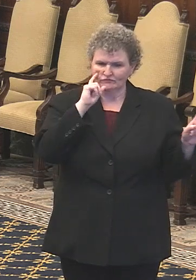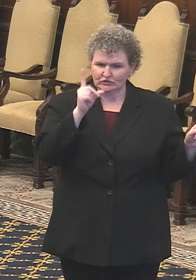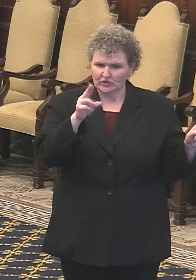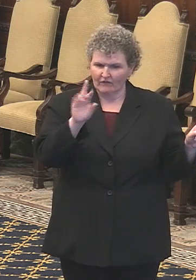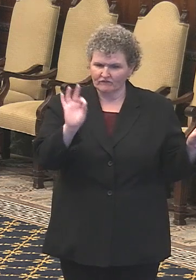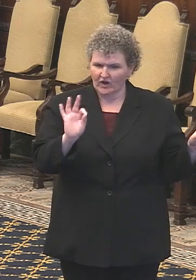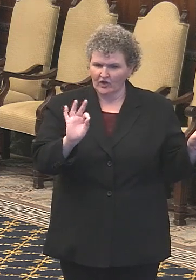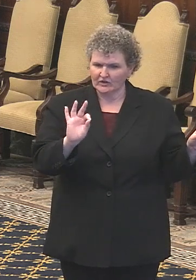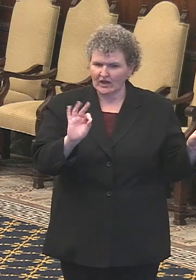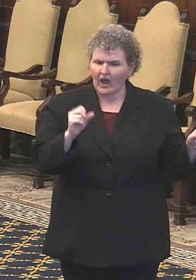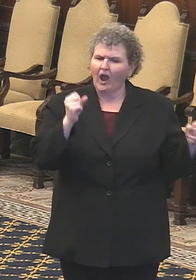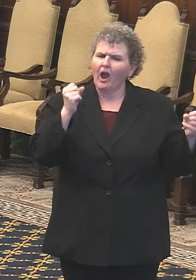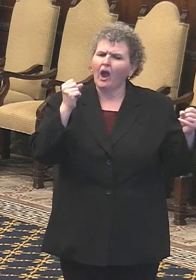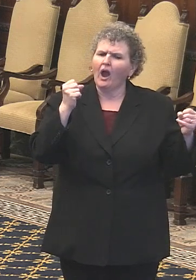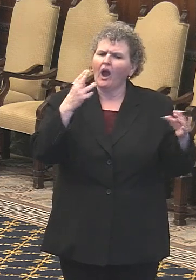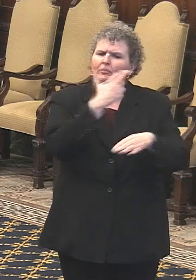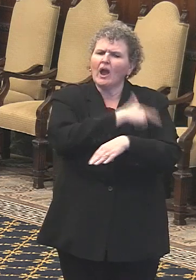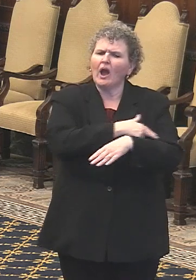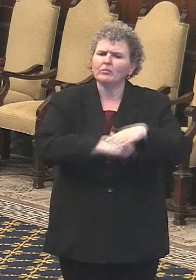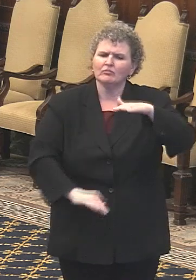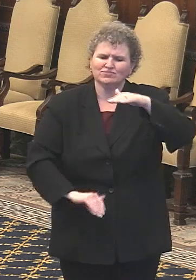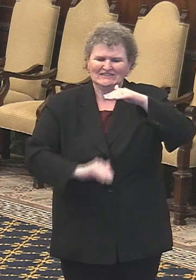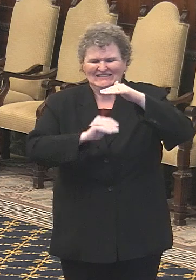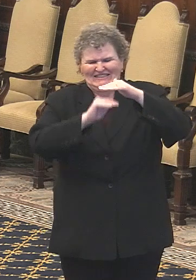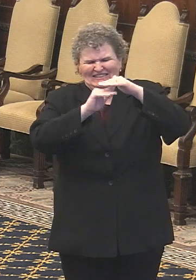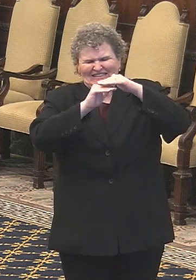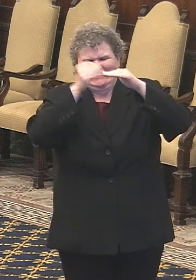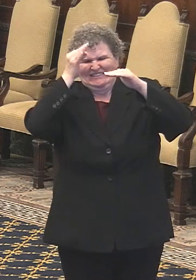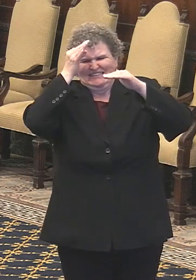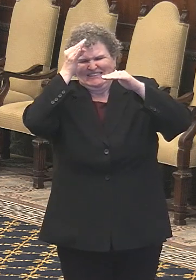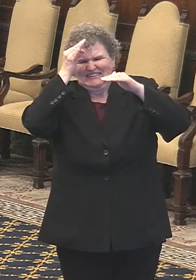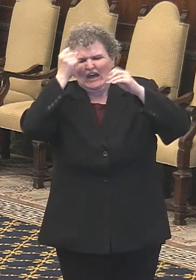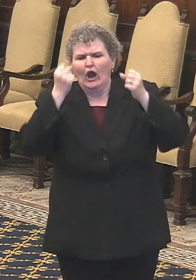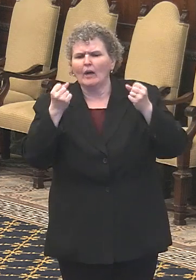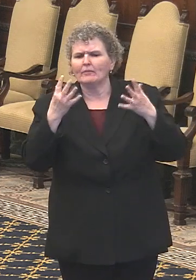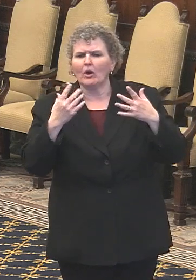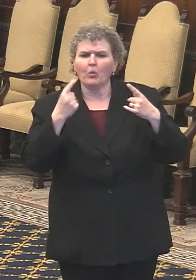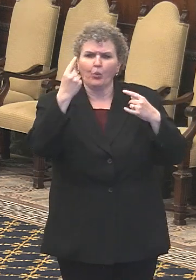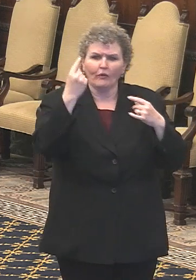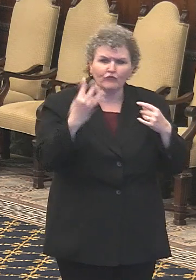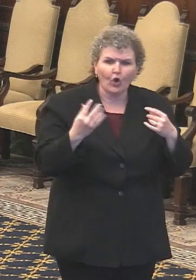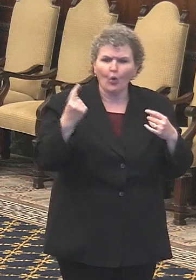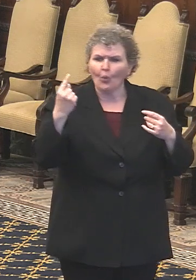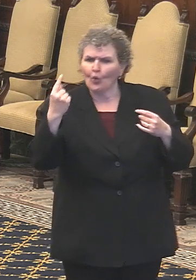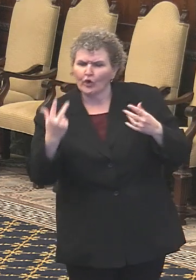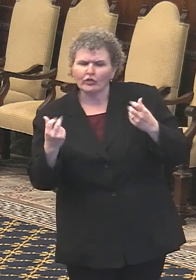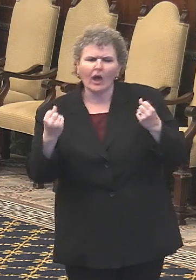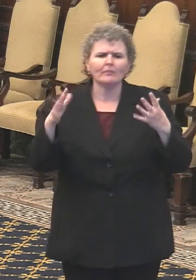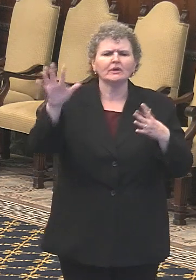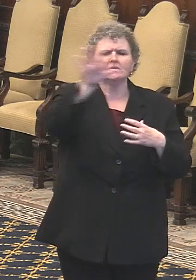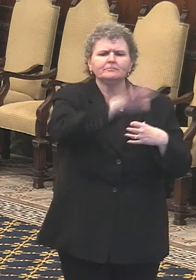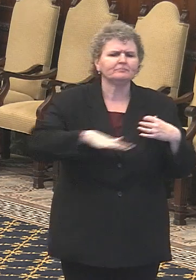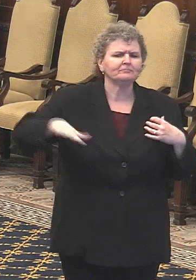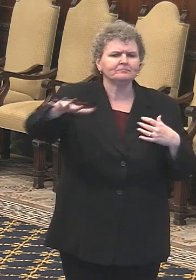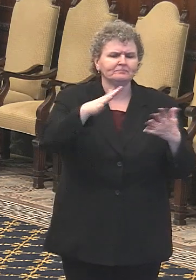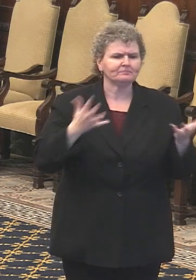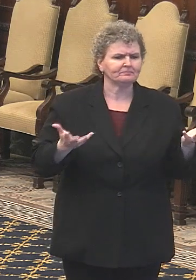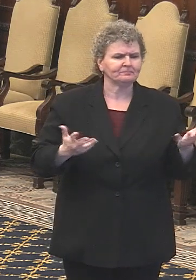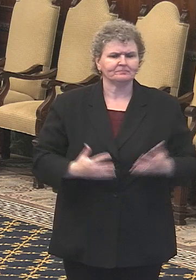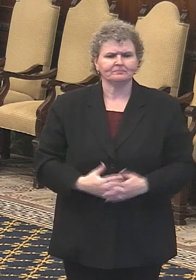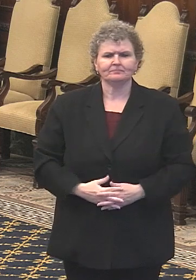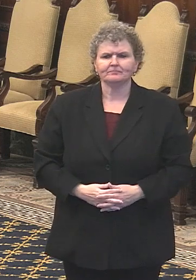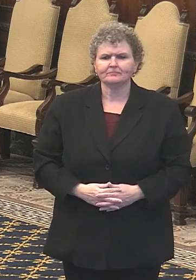capacity, or what, or a quarter of hospitals or a third of hospitals, but, how many are, getting to that point where they're near capacity or